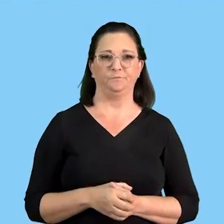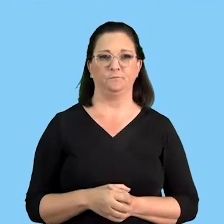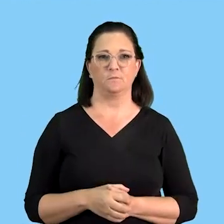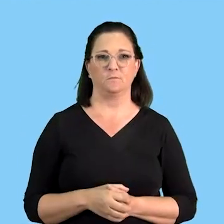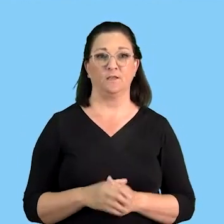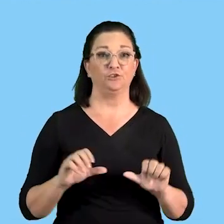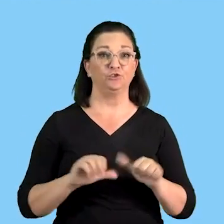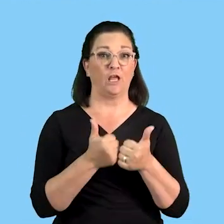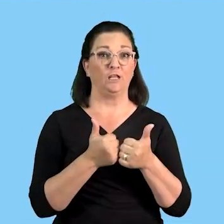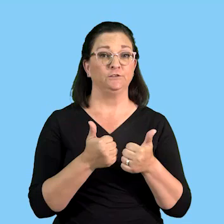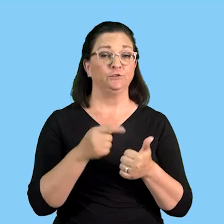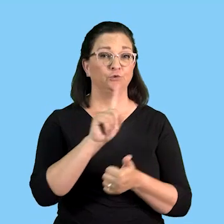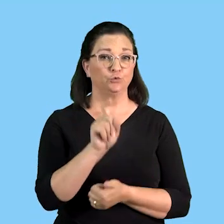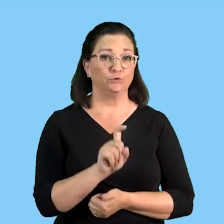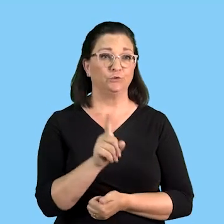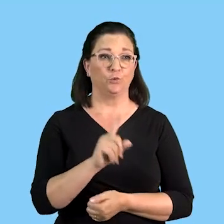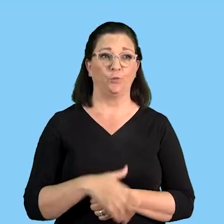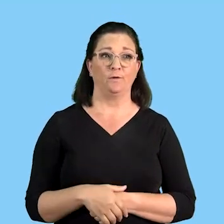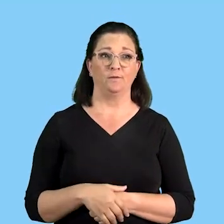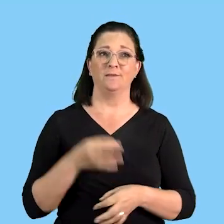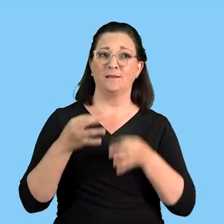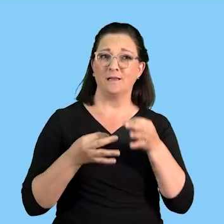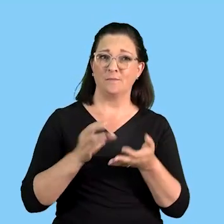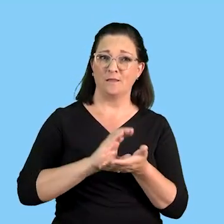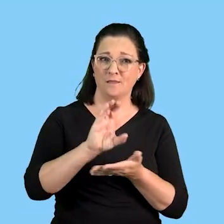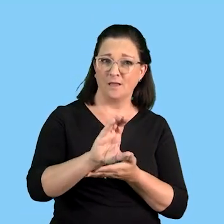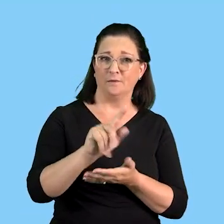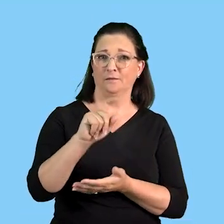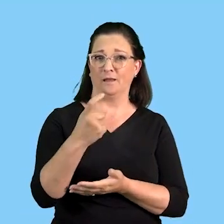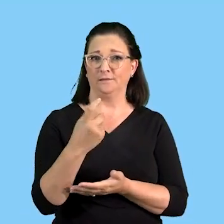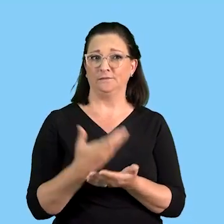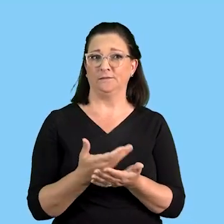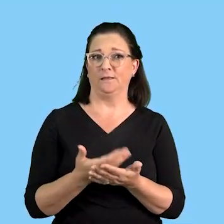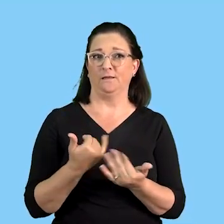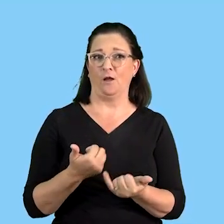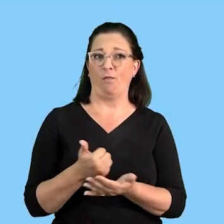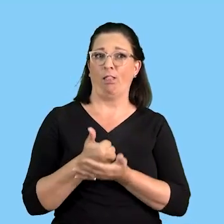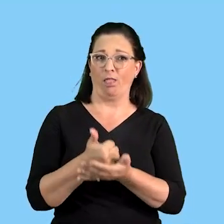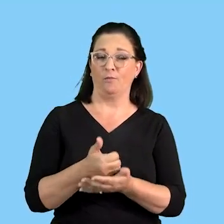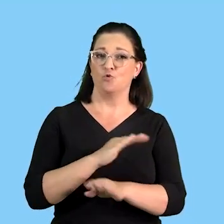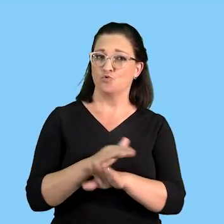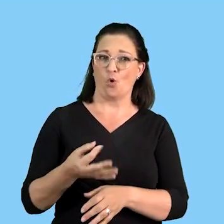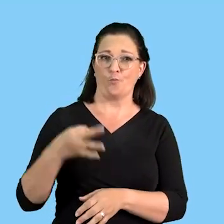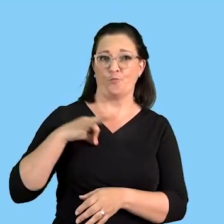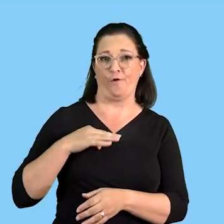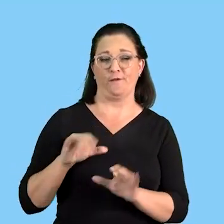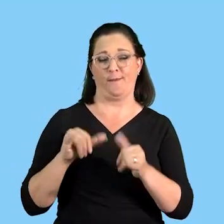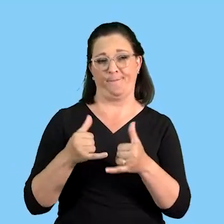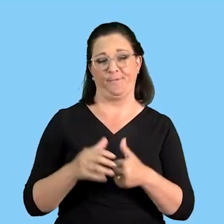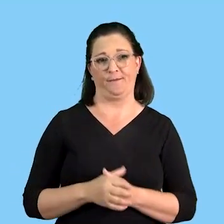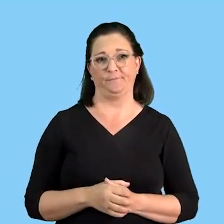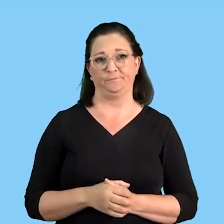Then, challenging question, explain how capital and taxation can contribute to the success of a